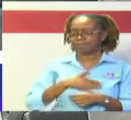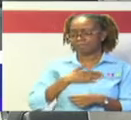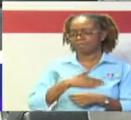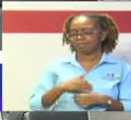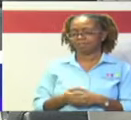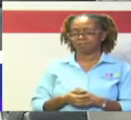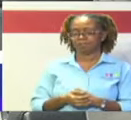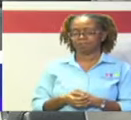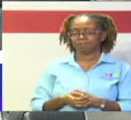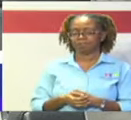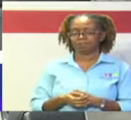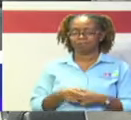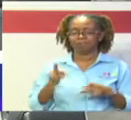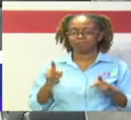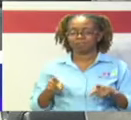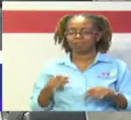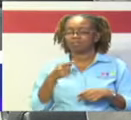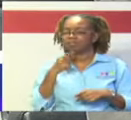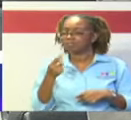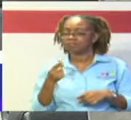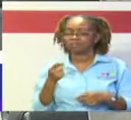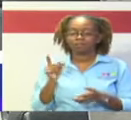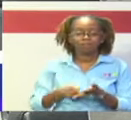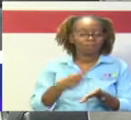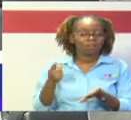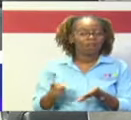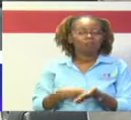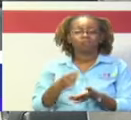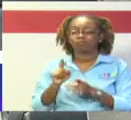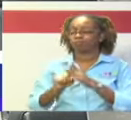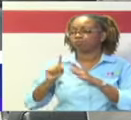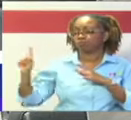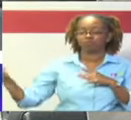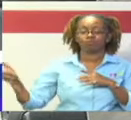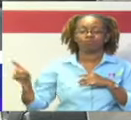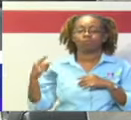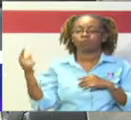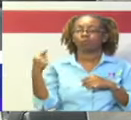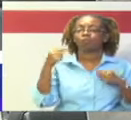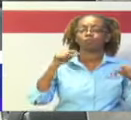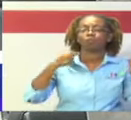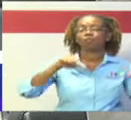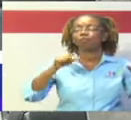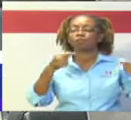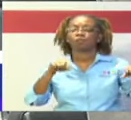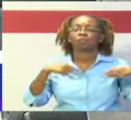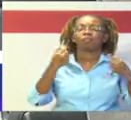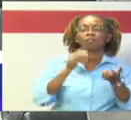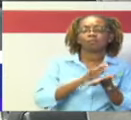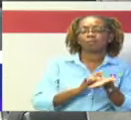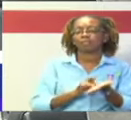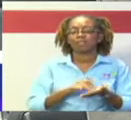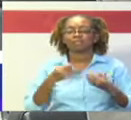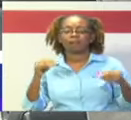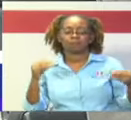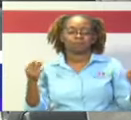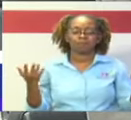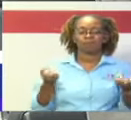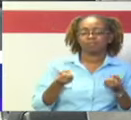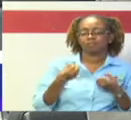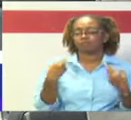supposed to be in quarantine reach quarantine and I just want to go to the grocery, I just want to go to the pharmacy, I just want to go see a friend, that will most certainly